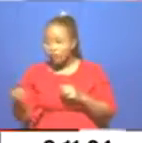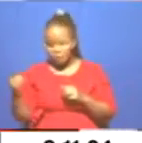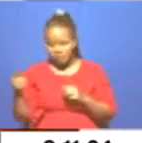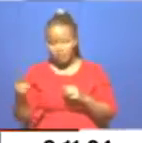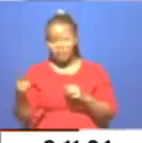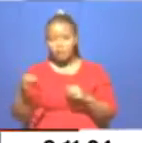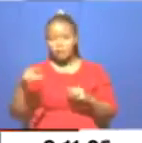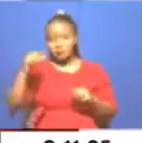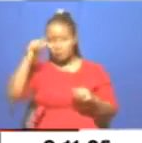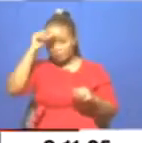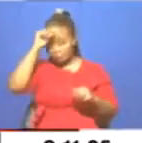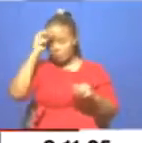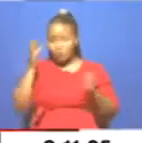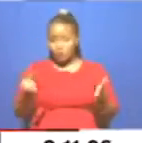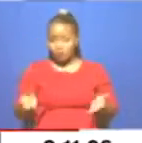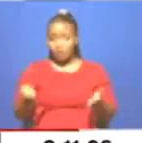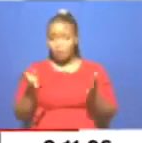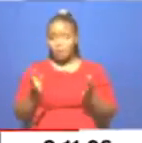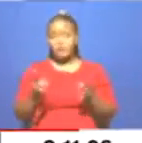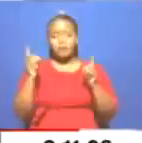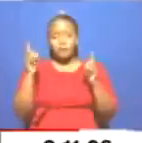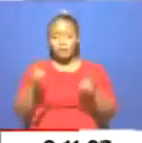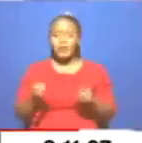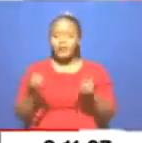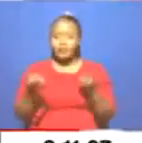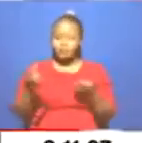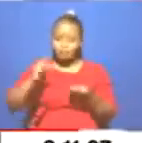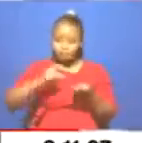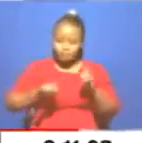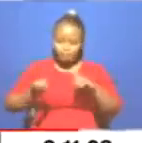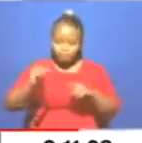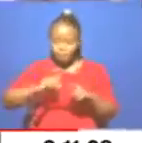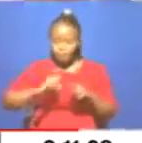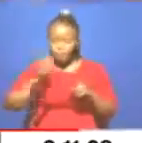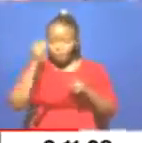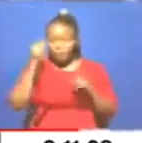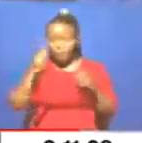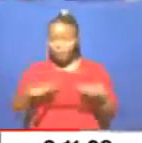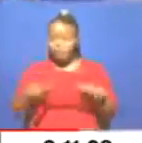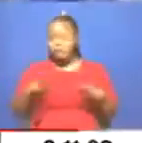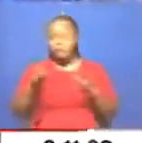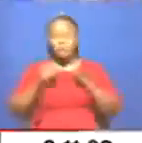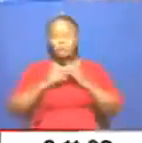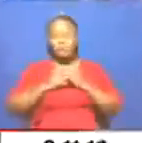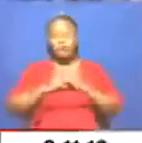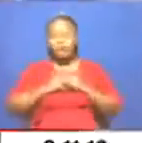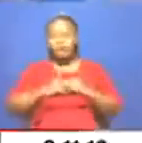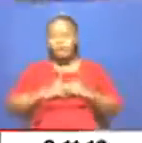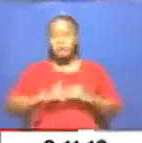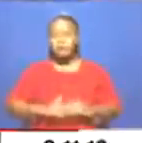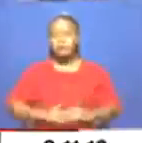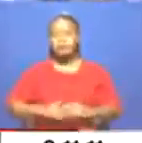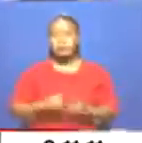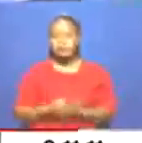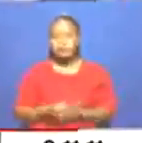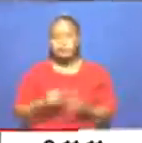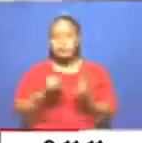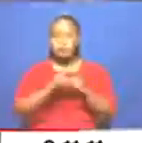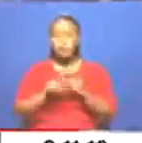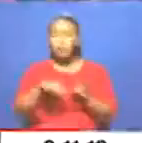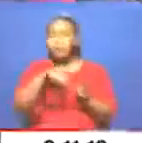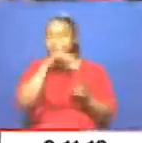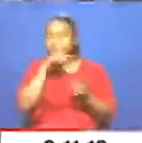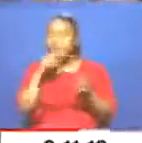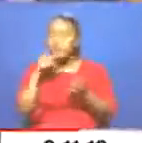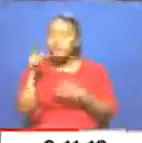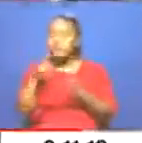Serikali itafanya subsidy ili wakulima wapate afueni. The former premier also said affordable health care for